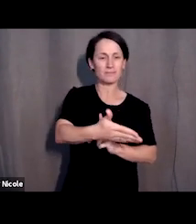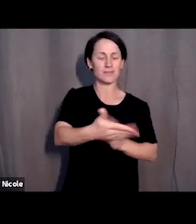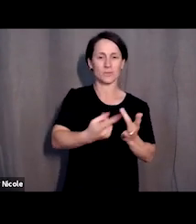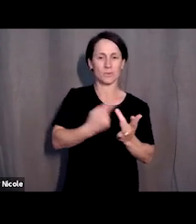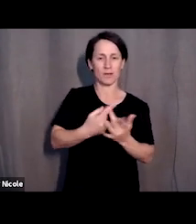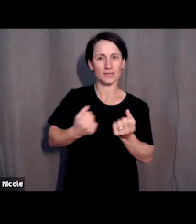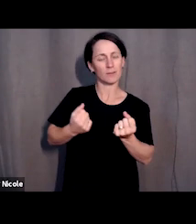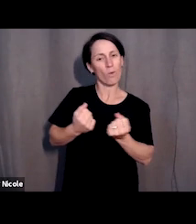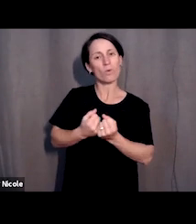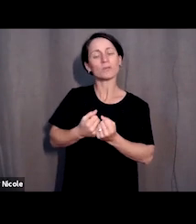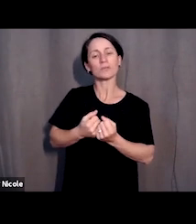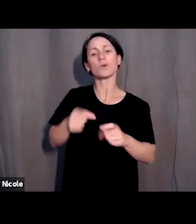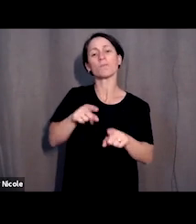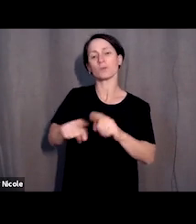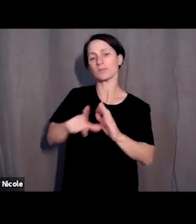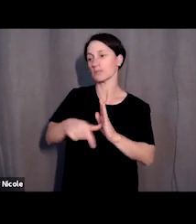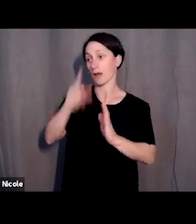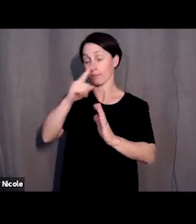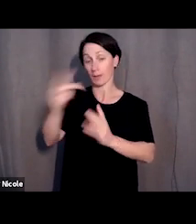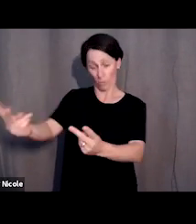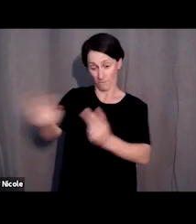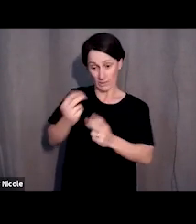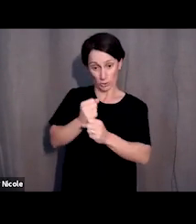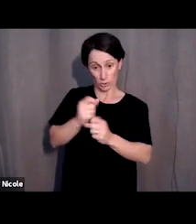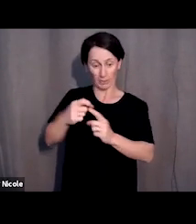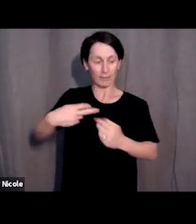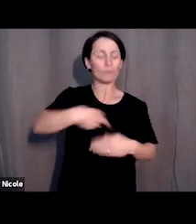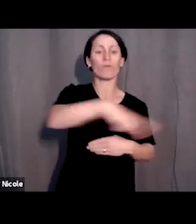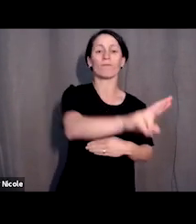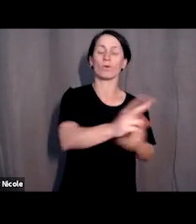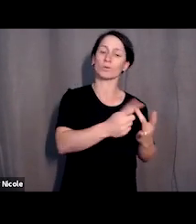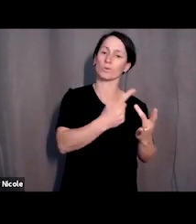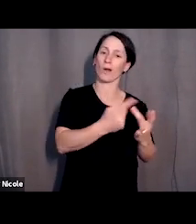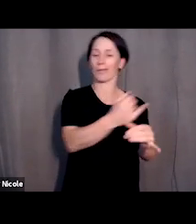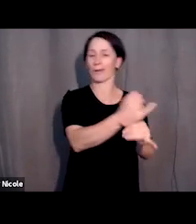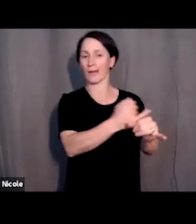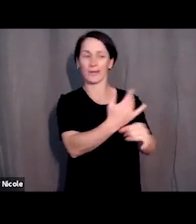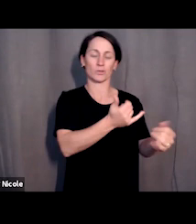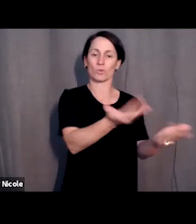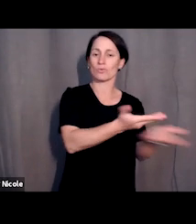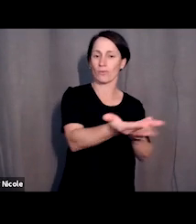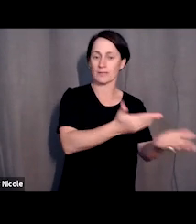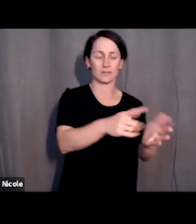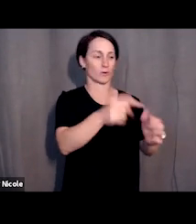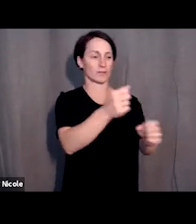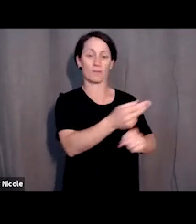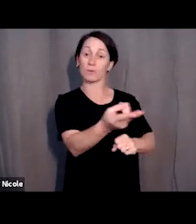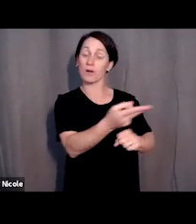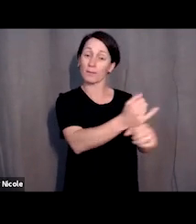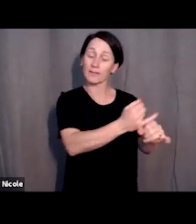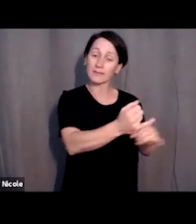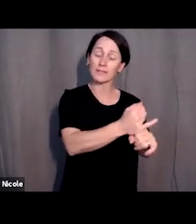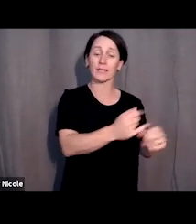evidence of referrals to specialist services, particularly diabetic clinics and other services around